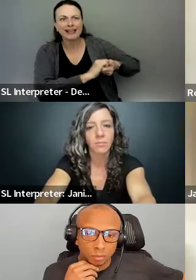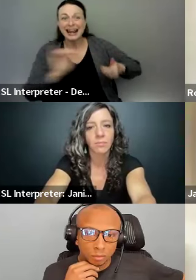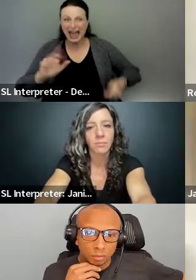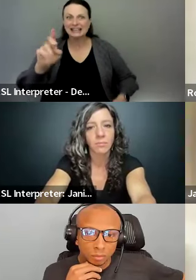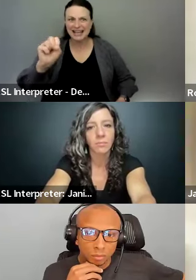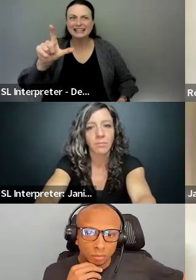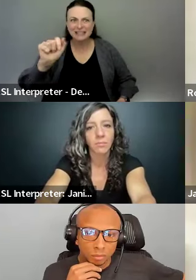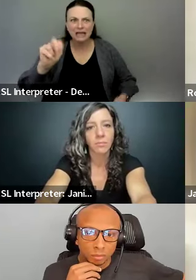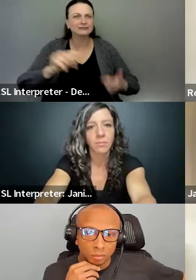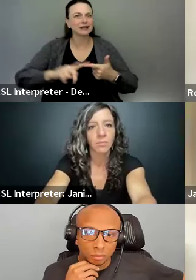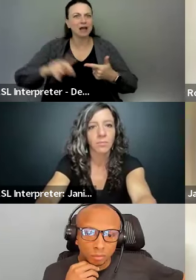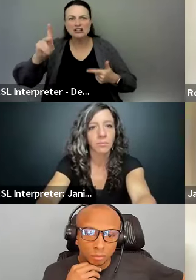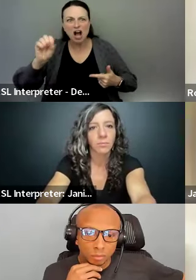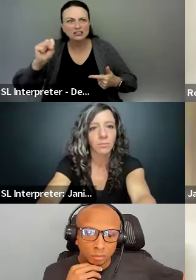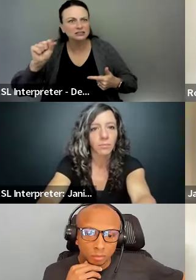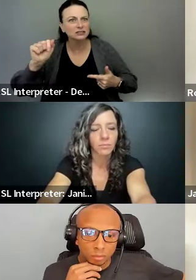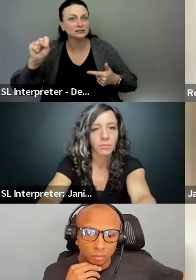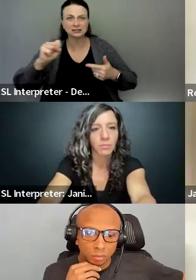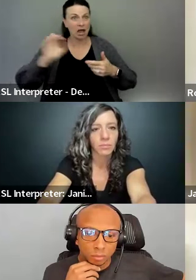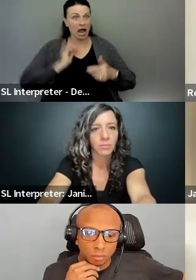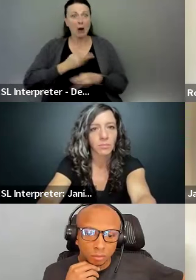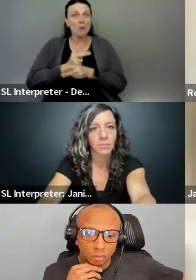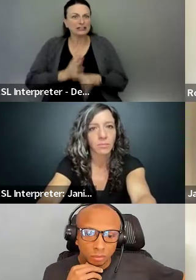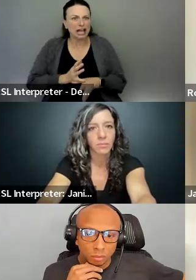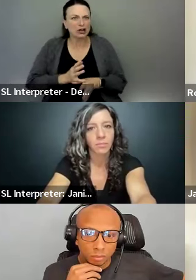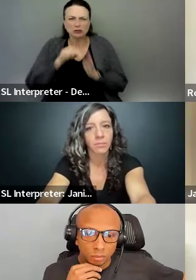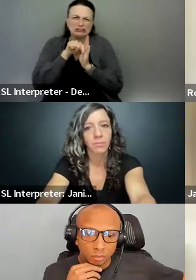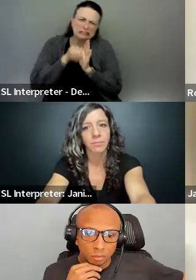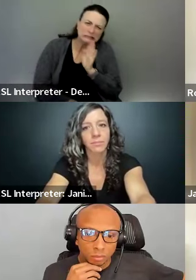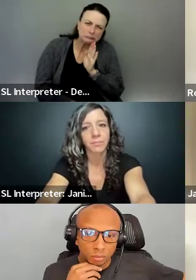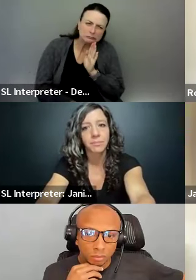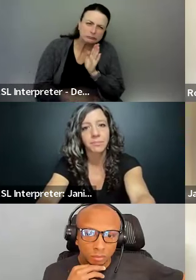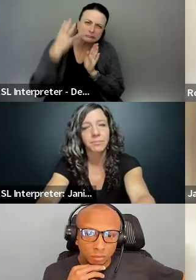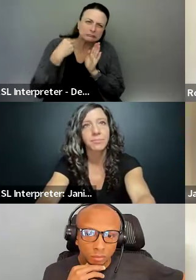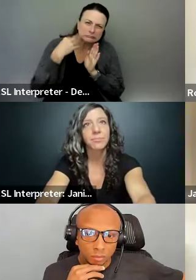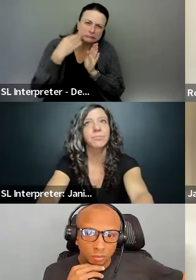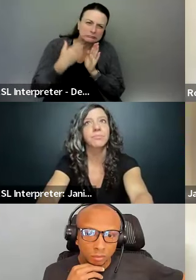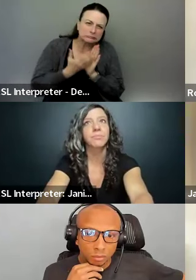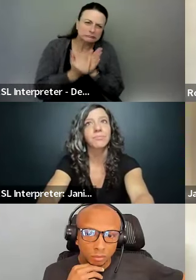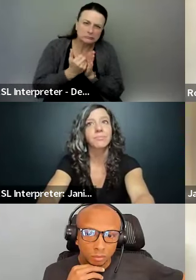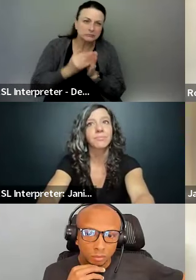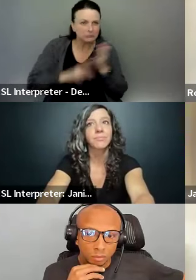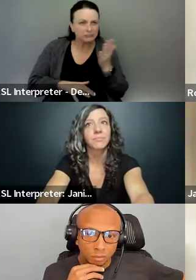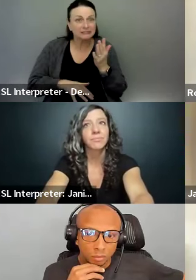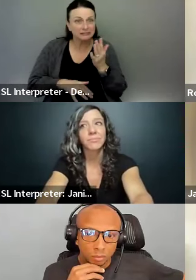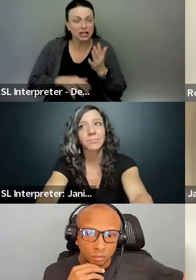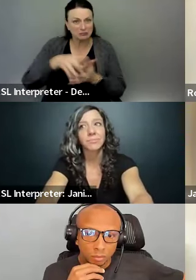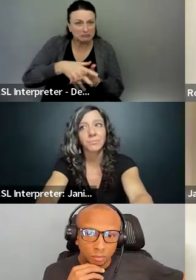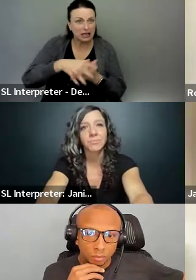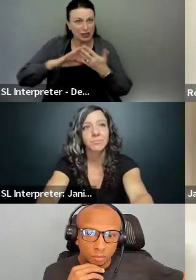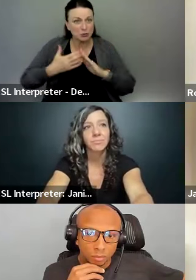and Costas have been our maintainers, or like very deep into the into the community,